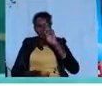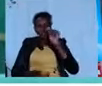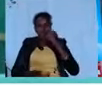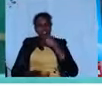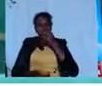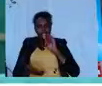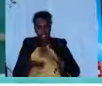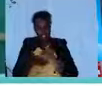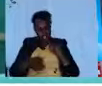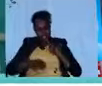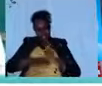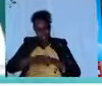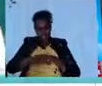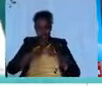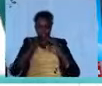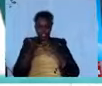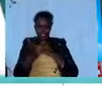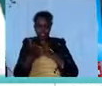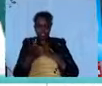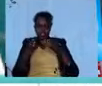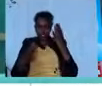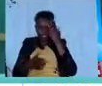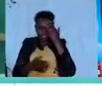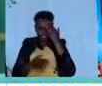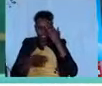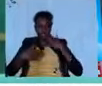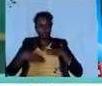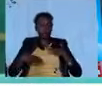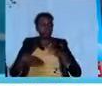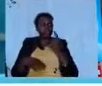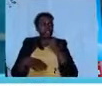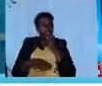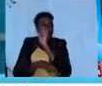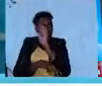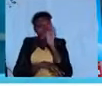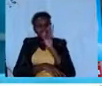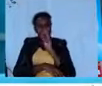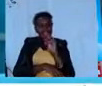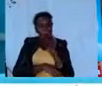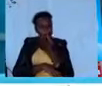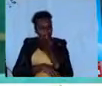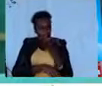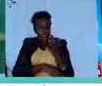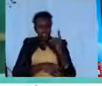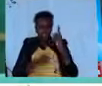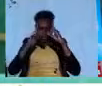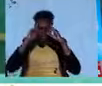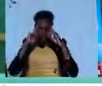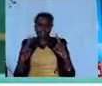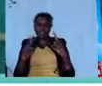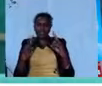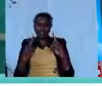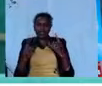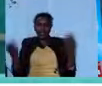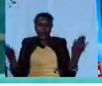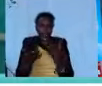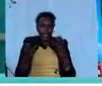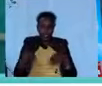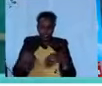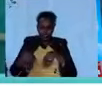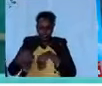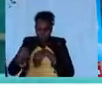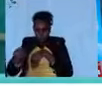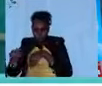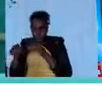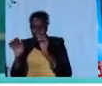in this type of situation to the Israelites, he asked them to decide whether to follow